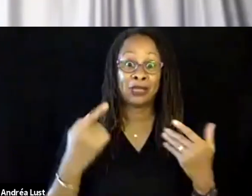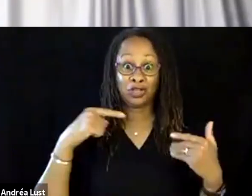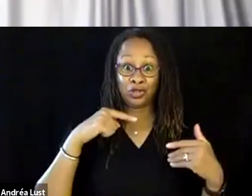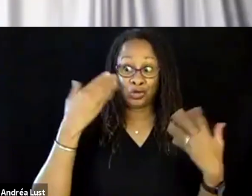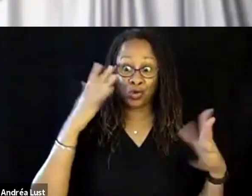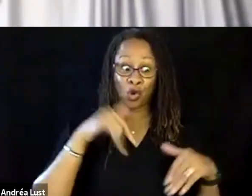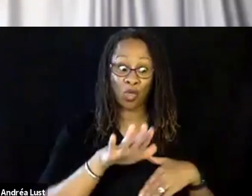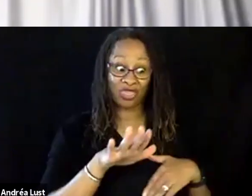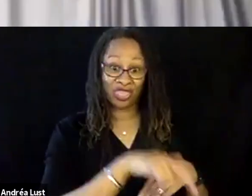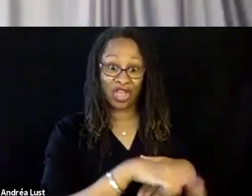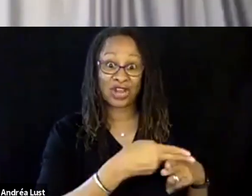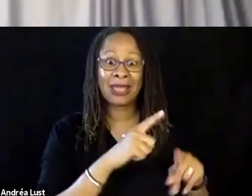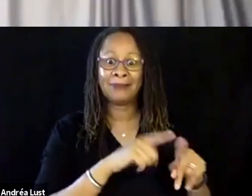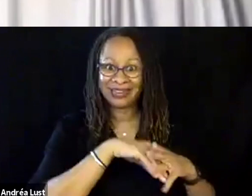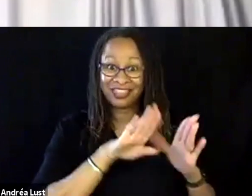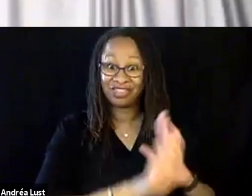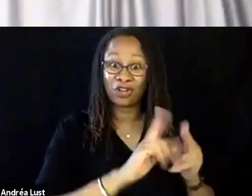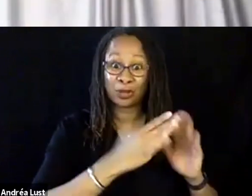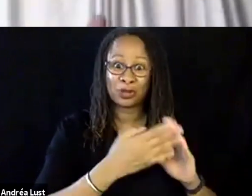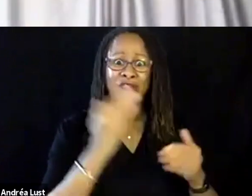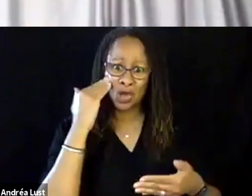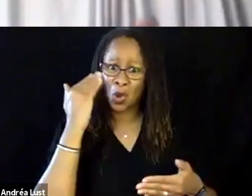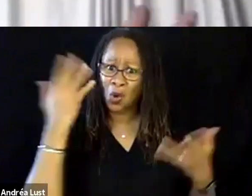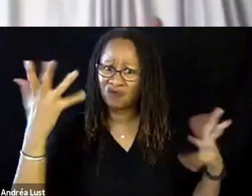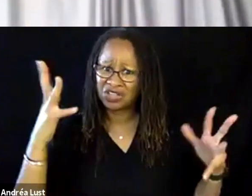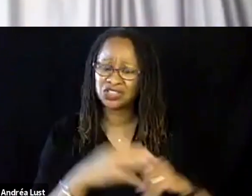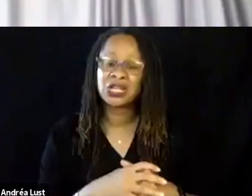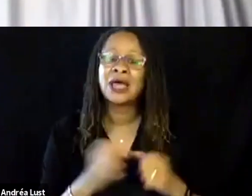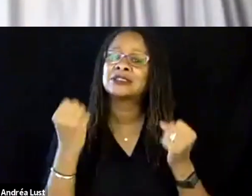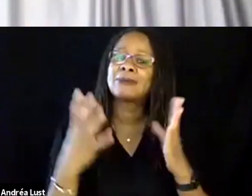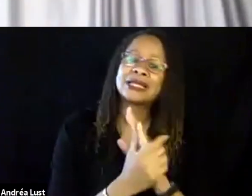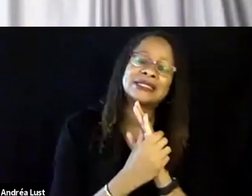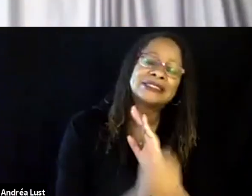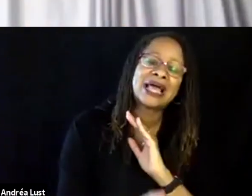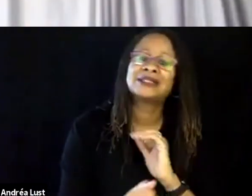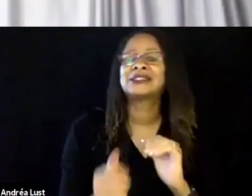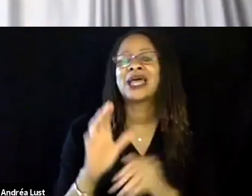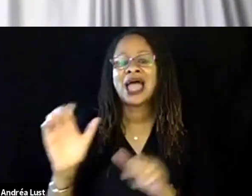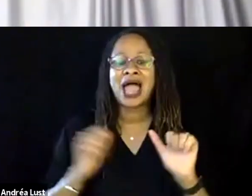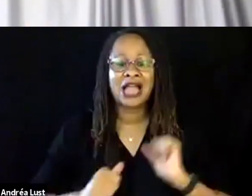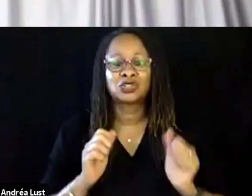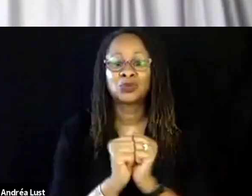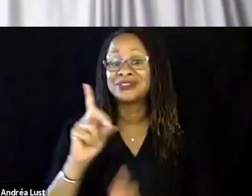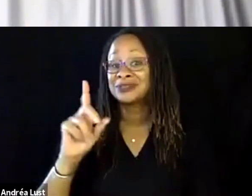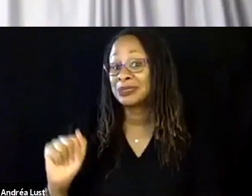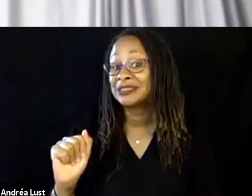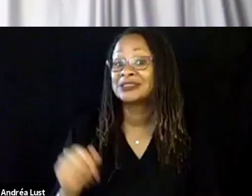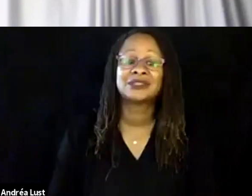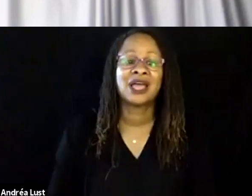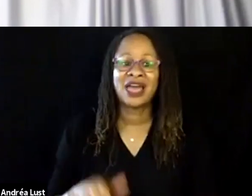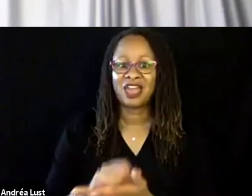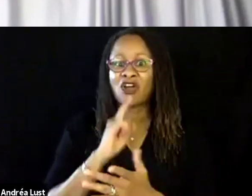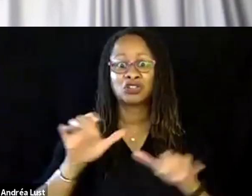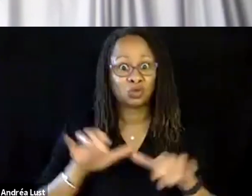wider, but they're known in their communities. And there's so many talented actors with disabilities, you know, that are